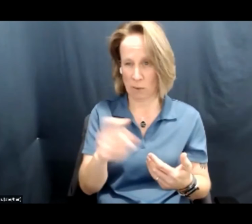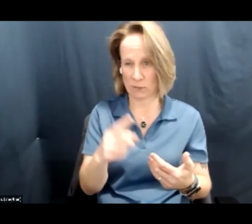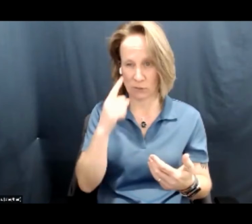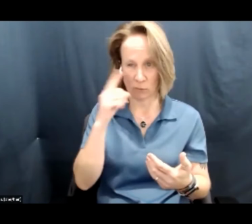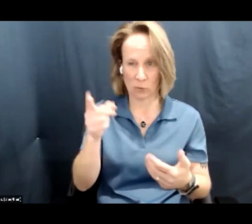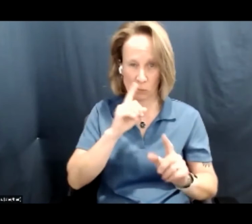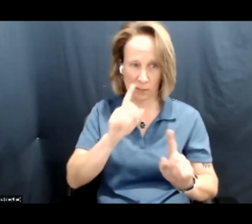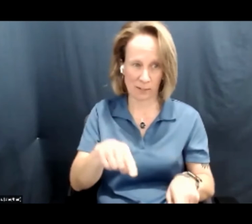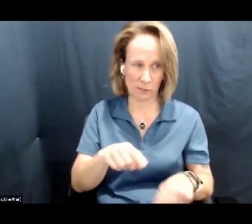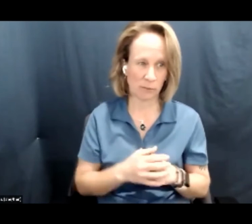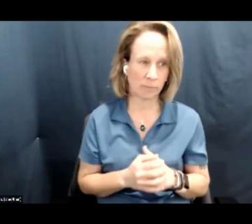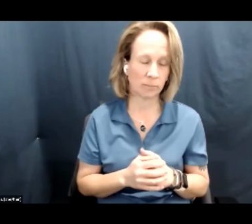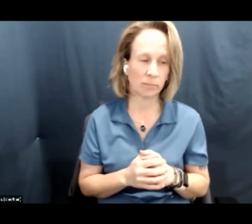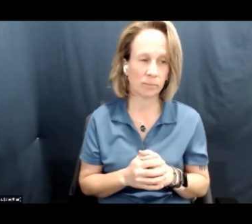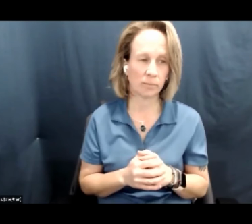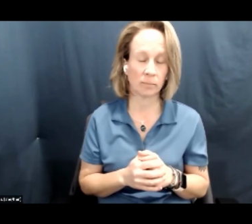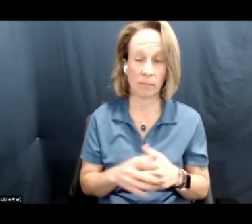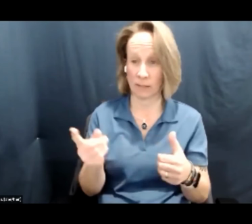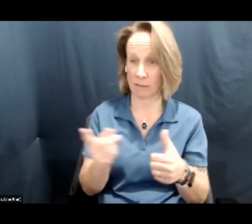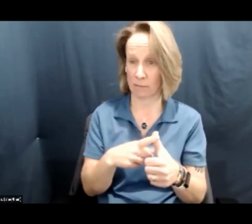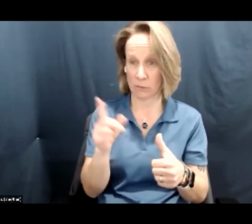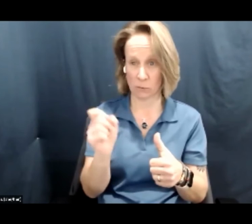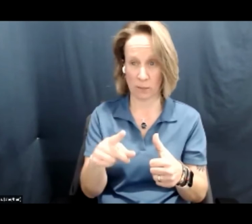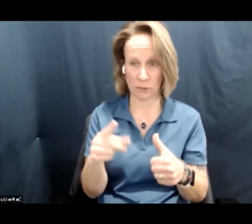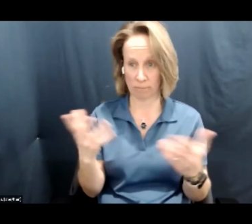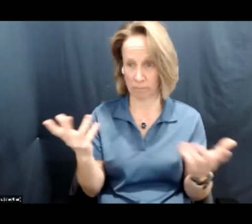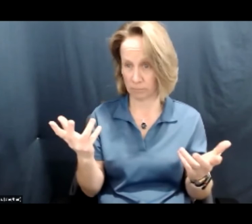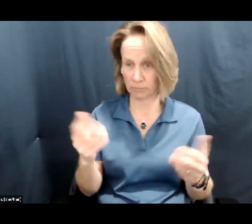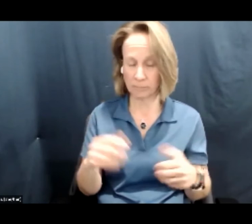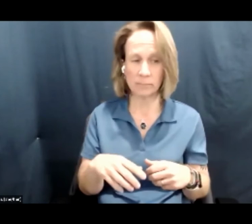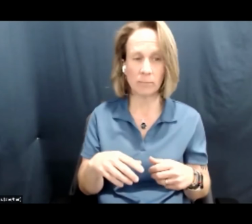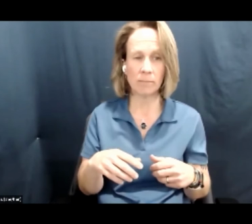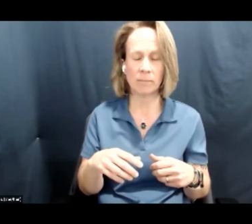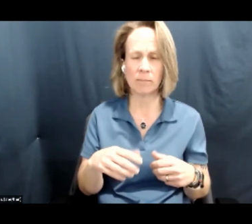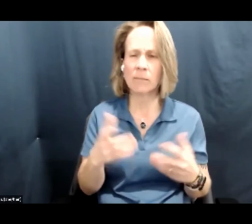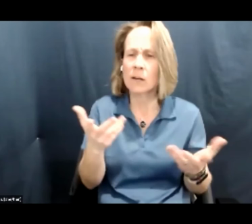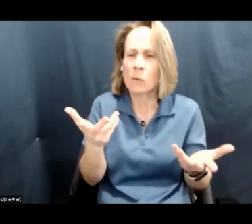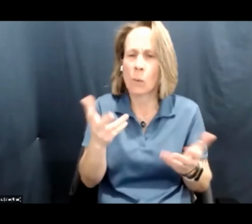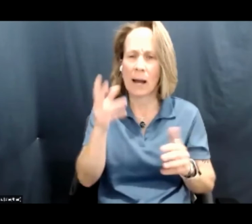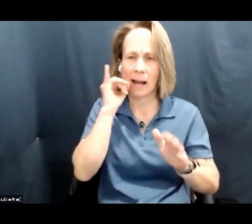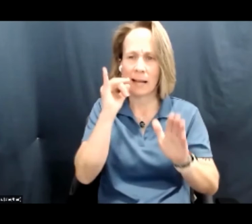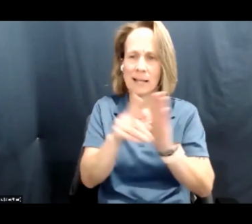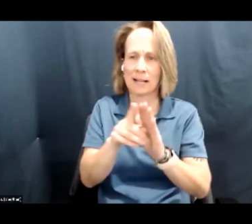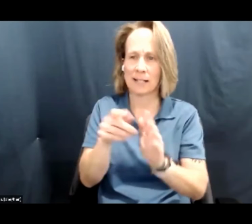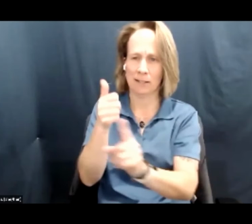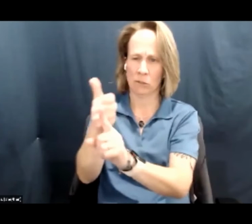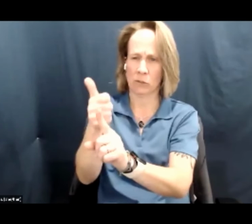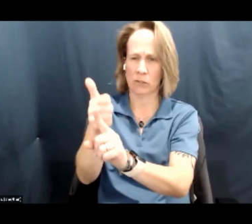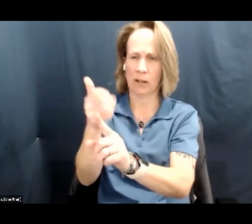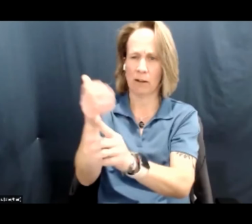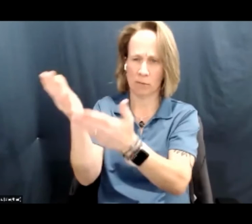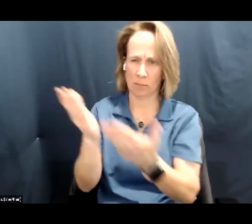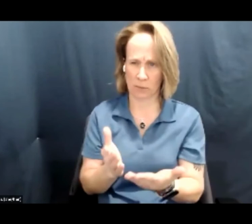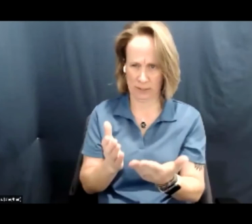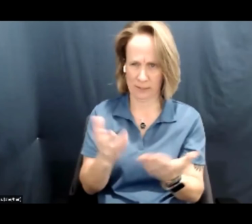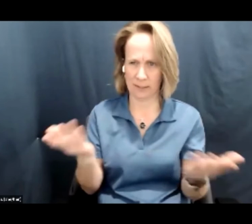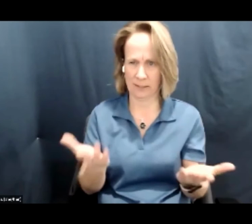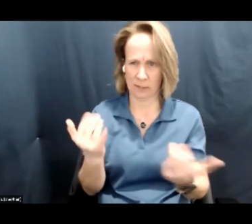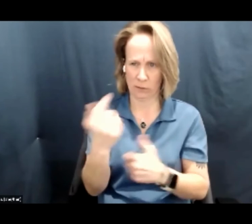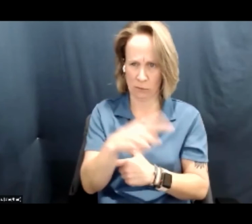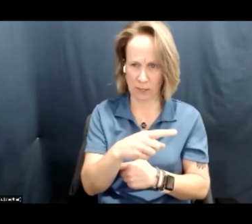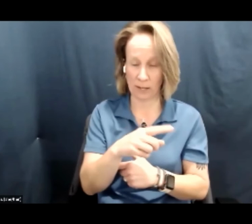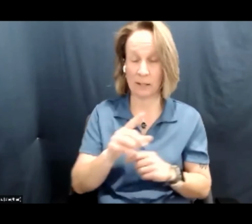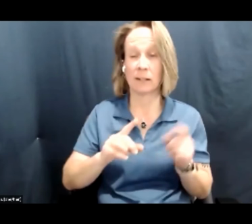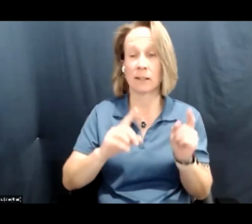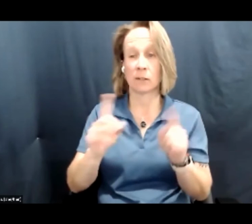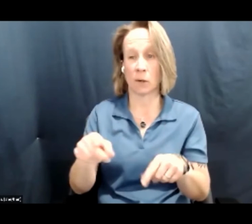Okay. So the first question is, what identities do you bring to today's training? So you'll just go to menti.com